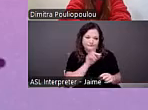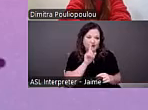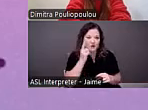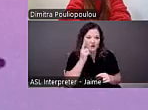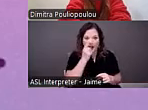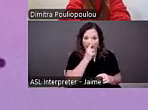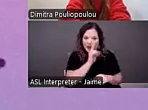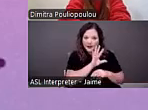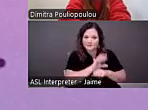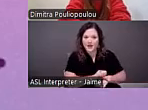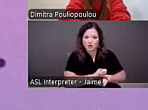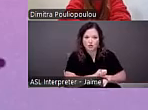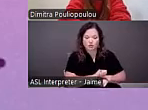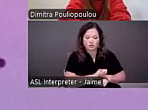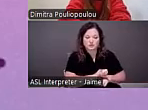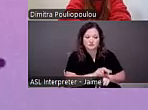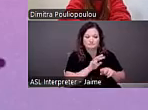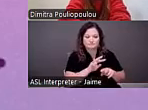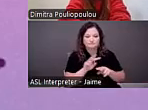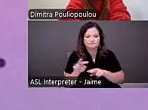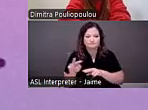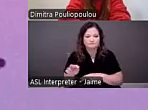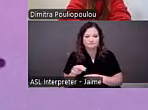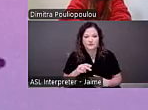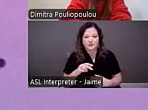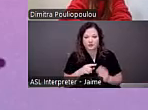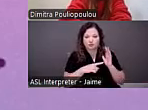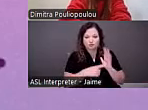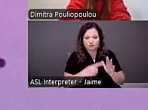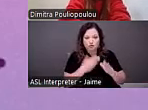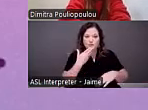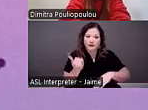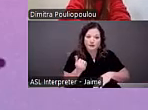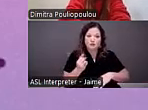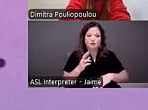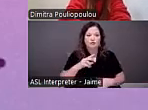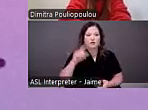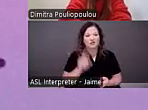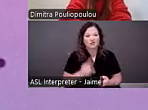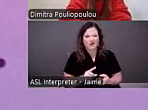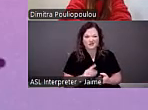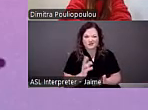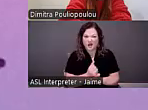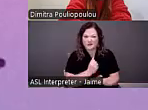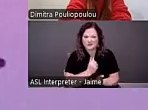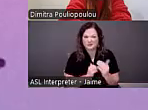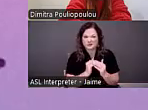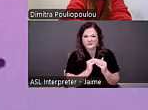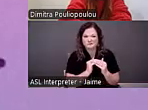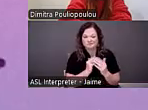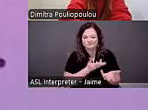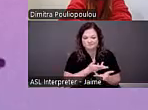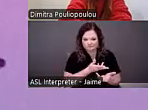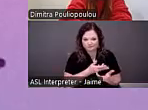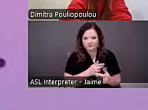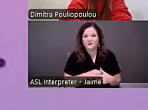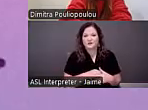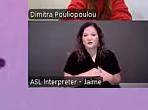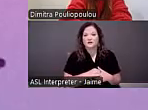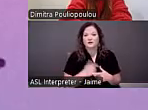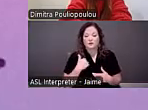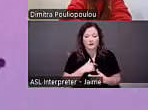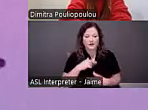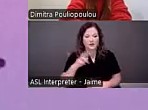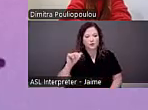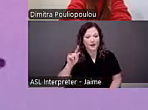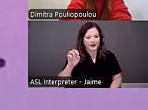that are showing better or less optimal engagement. And then we rated